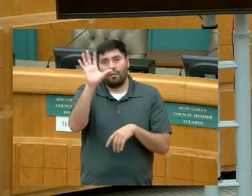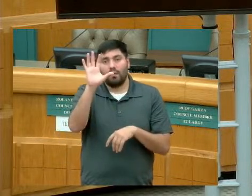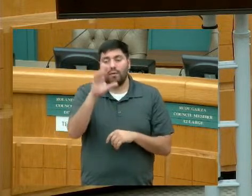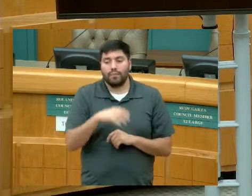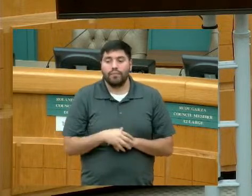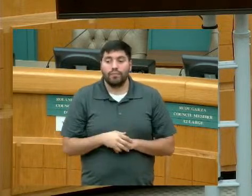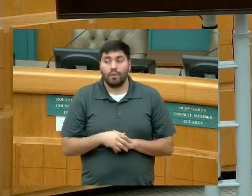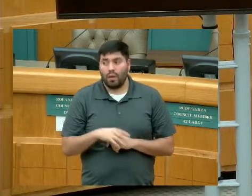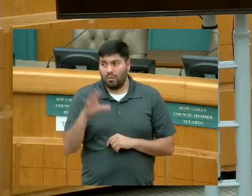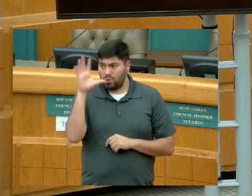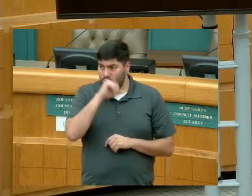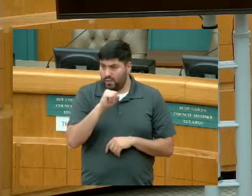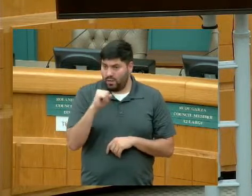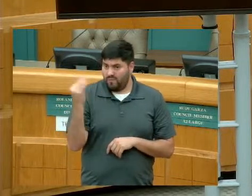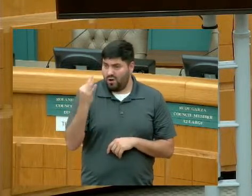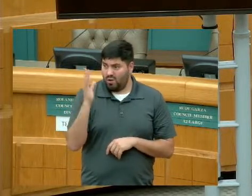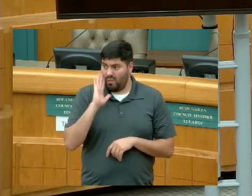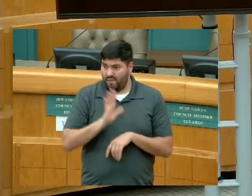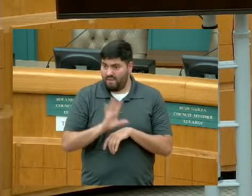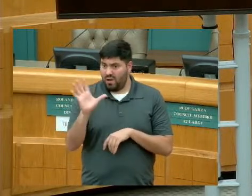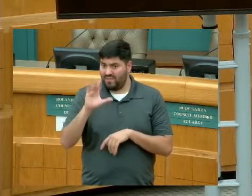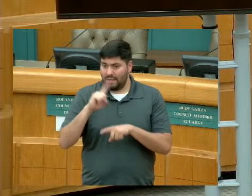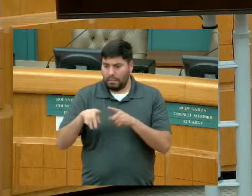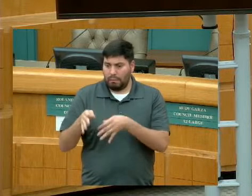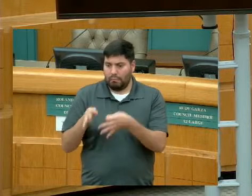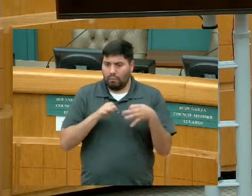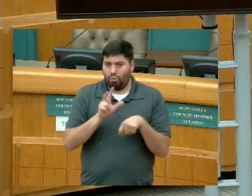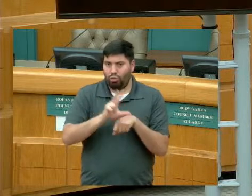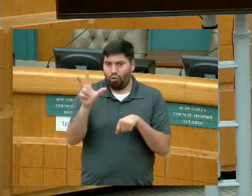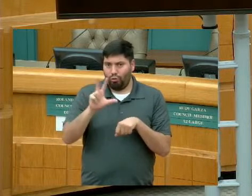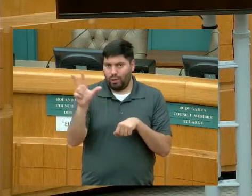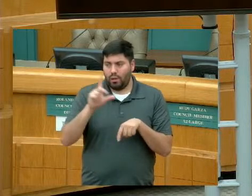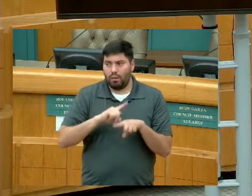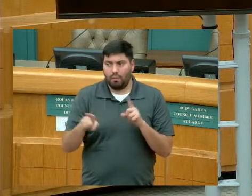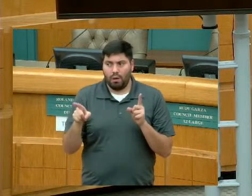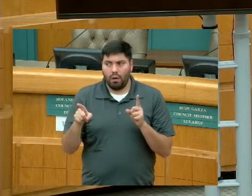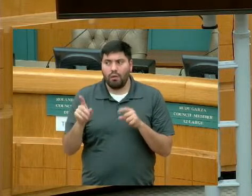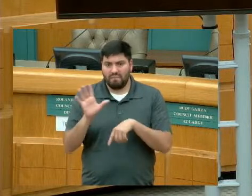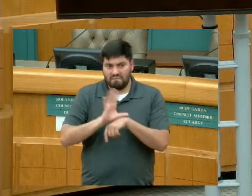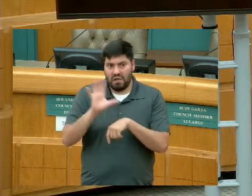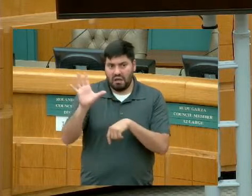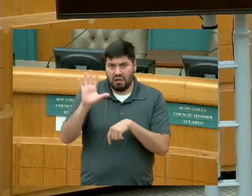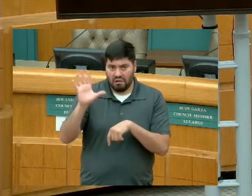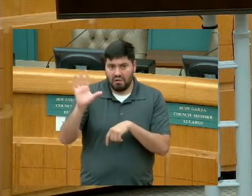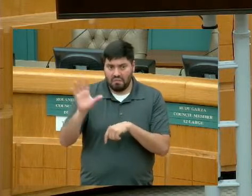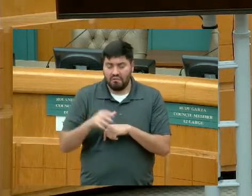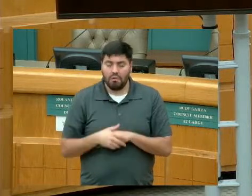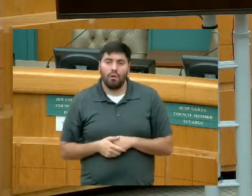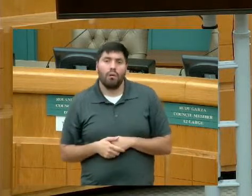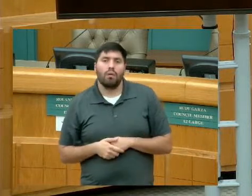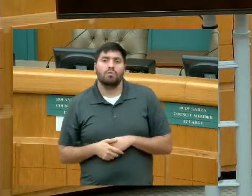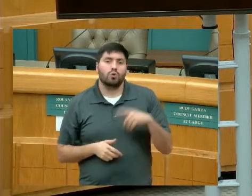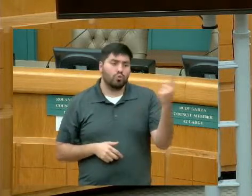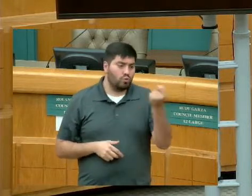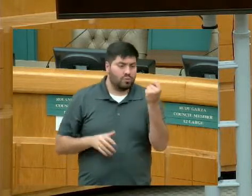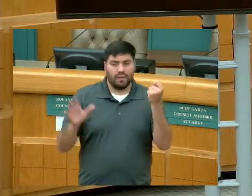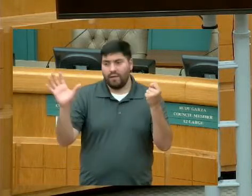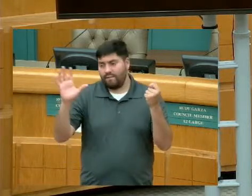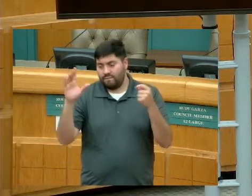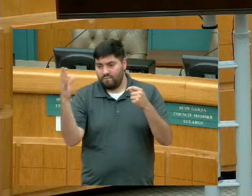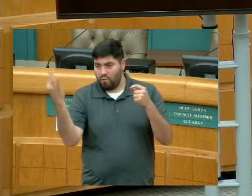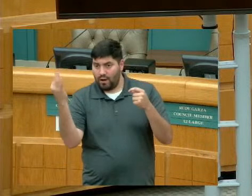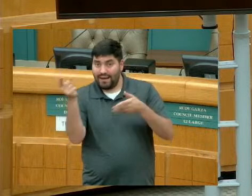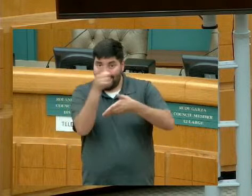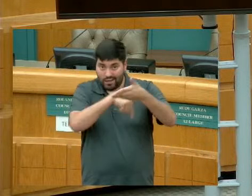o'clock. And I'm assuming the Friday will be at 5. Sometimes they move them to 3 with A&M report, but I think they're 5. So Tuesday and